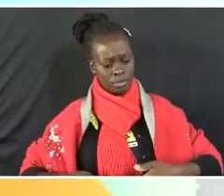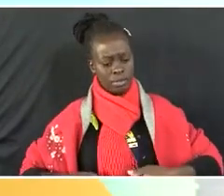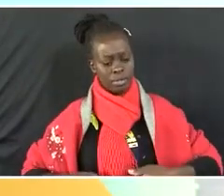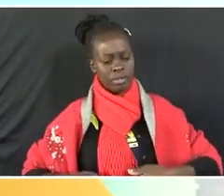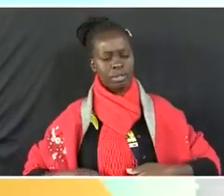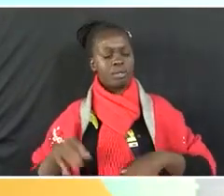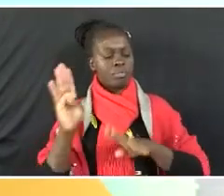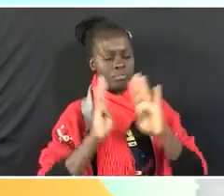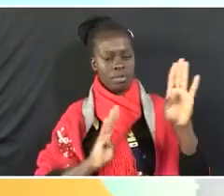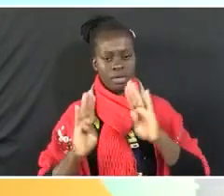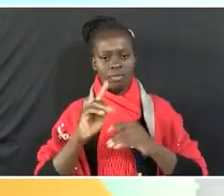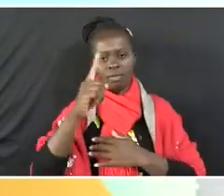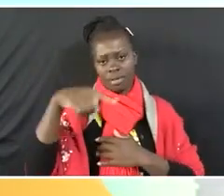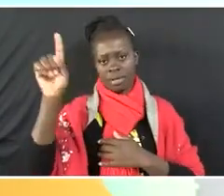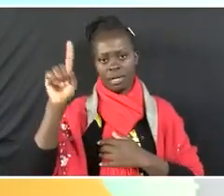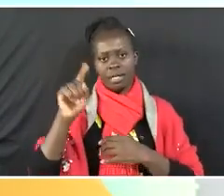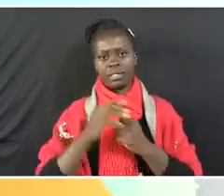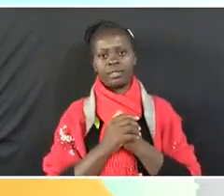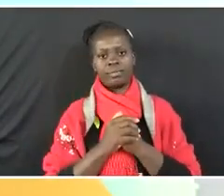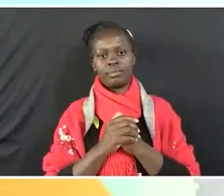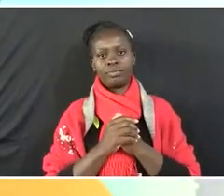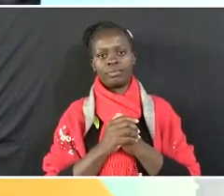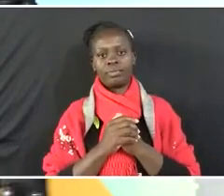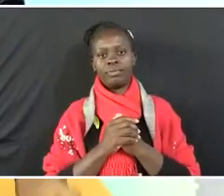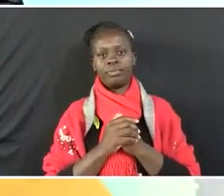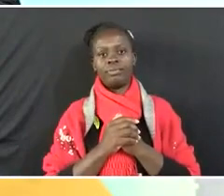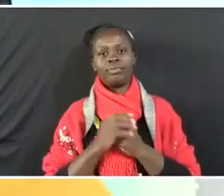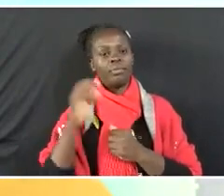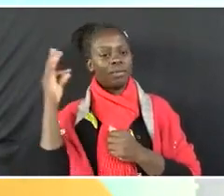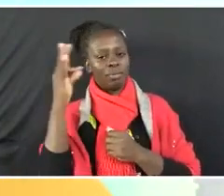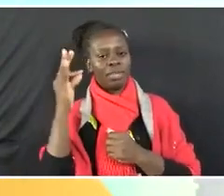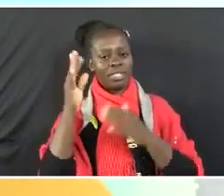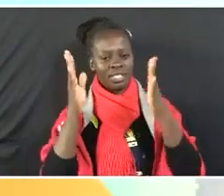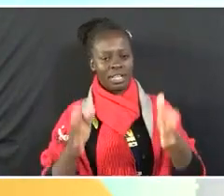preacher, when will you leave the ambassadors? I'm not leaving.